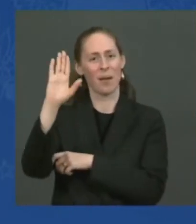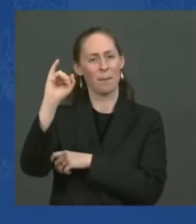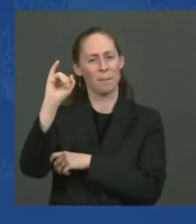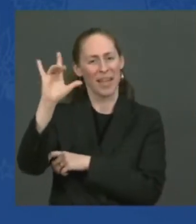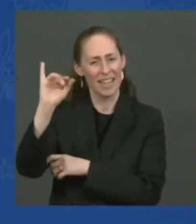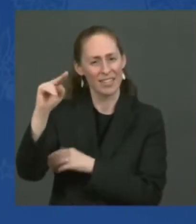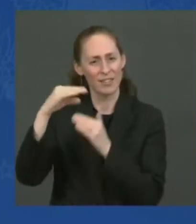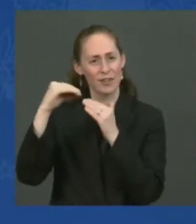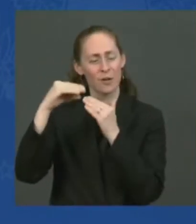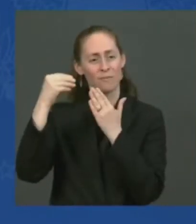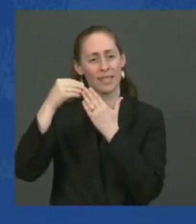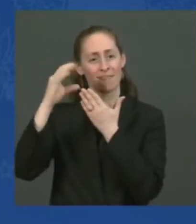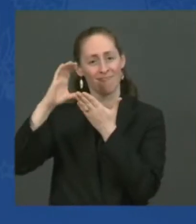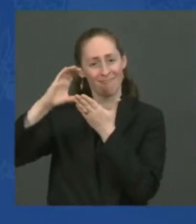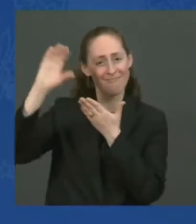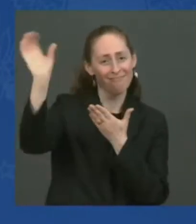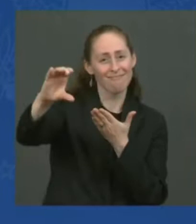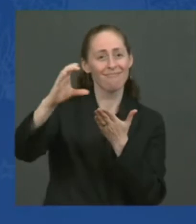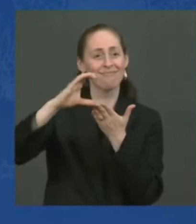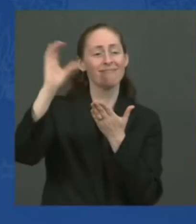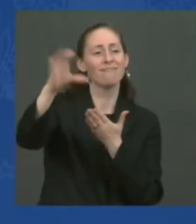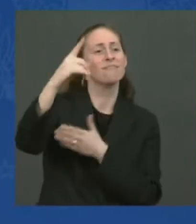in communities across the country.